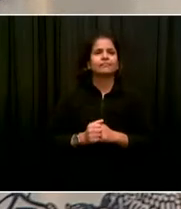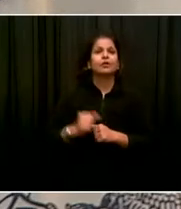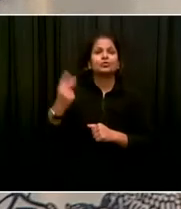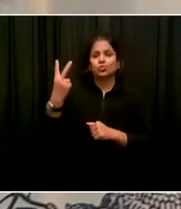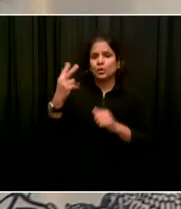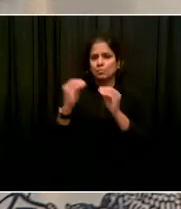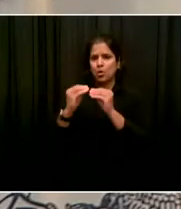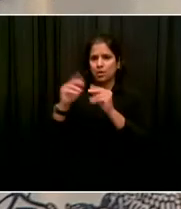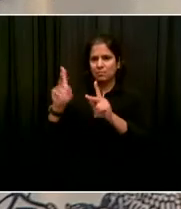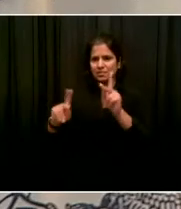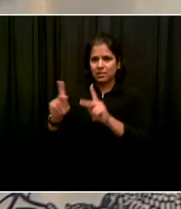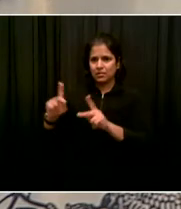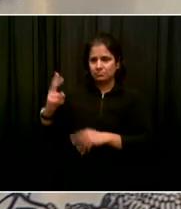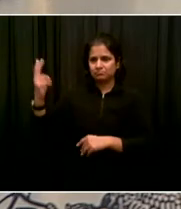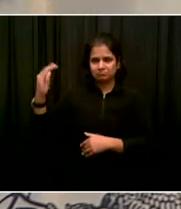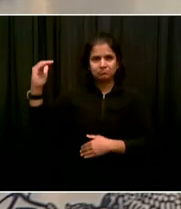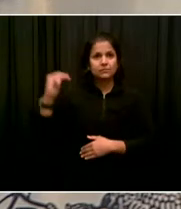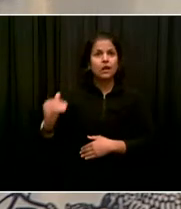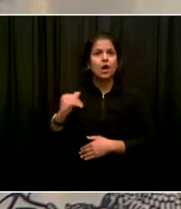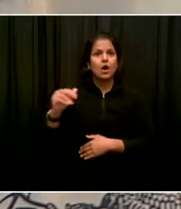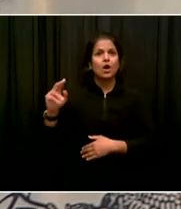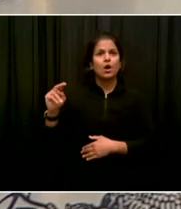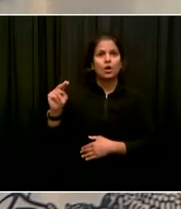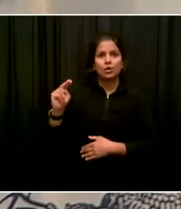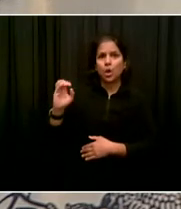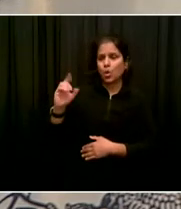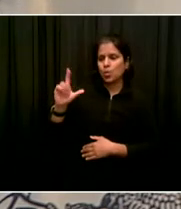Nolan Hicks from The Post.